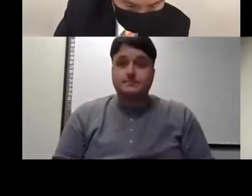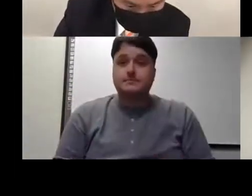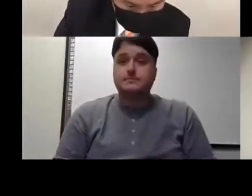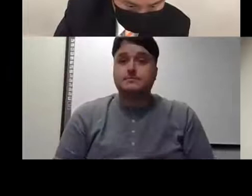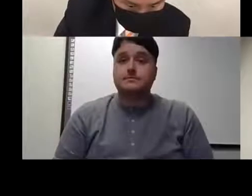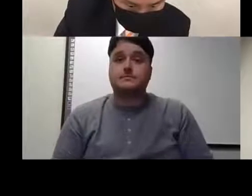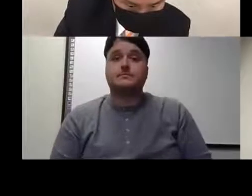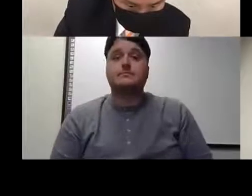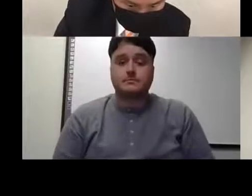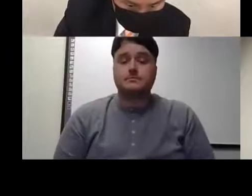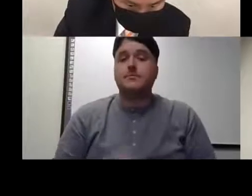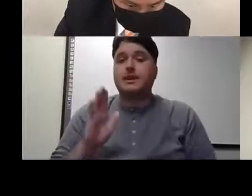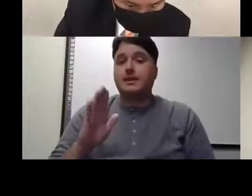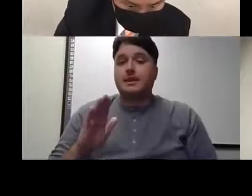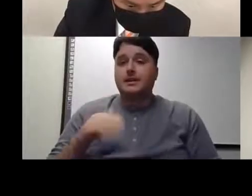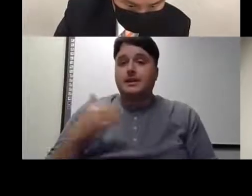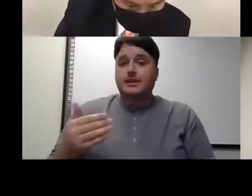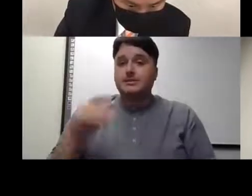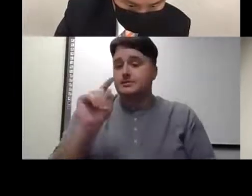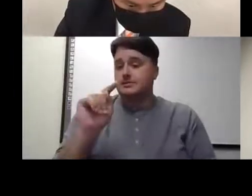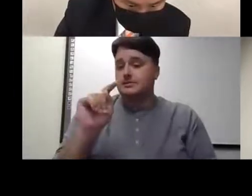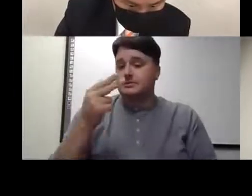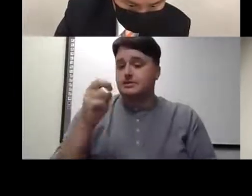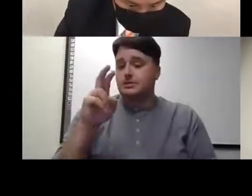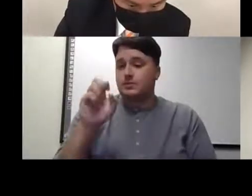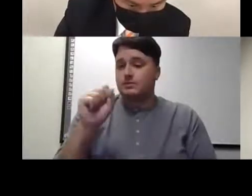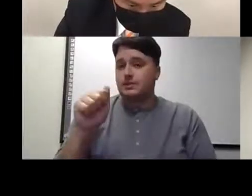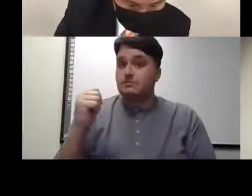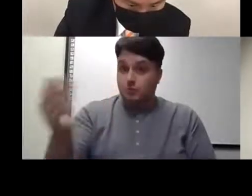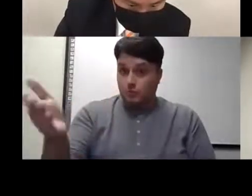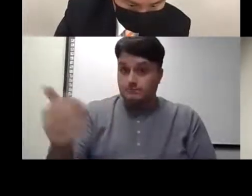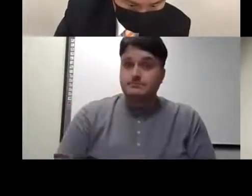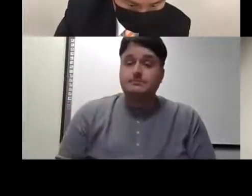Okay, next we'll bring Teresa. Go ahead.